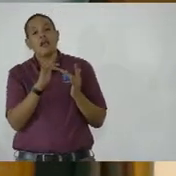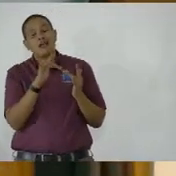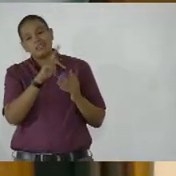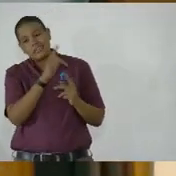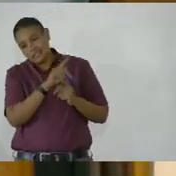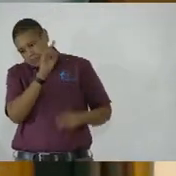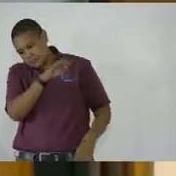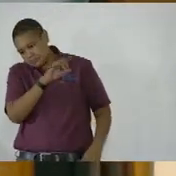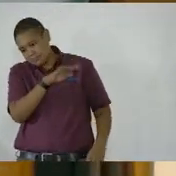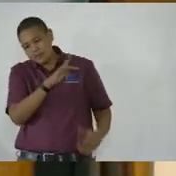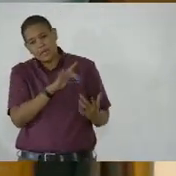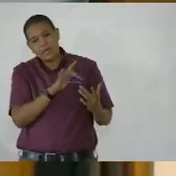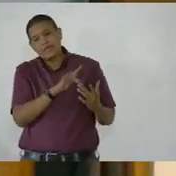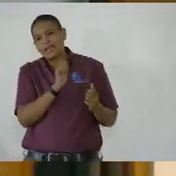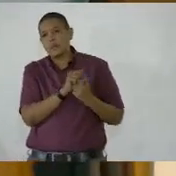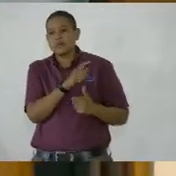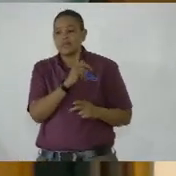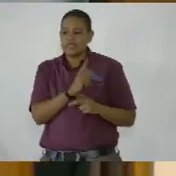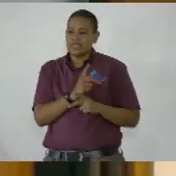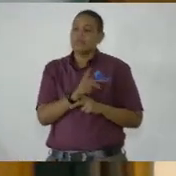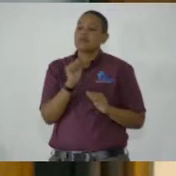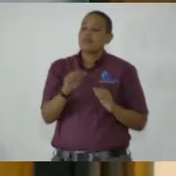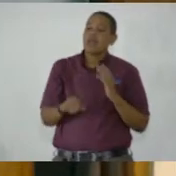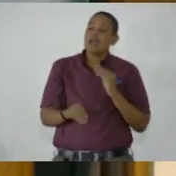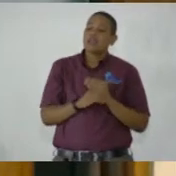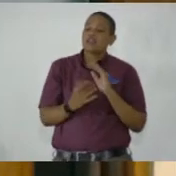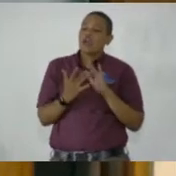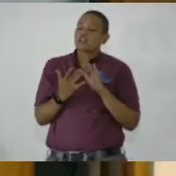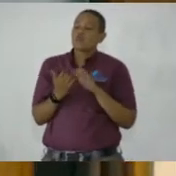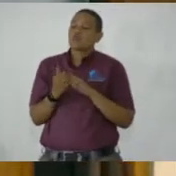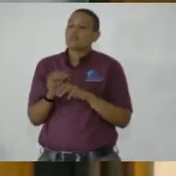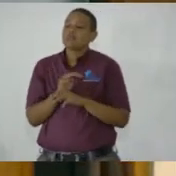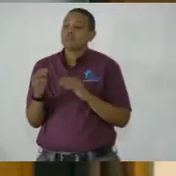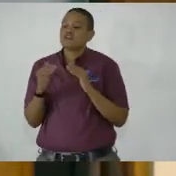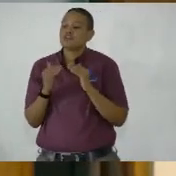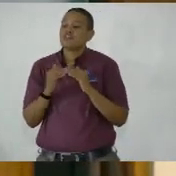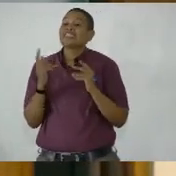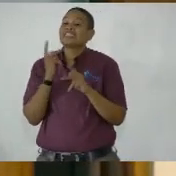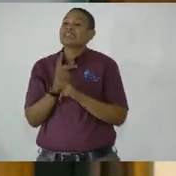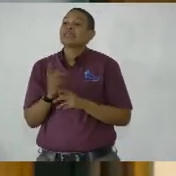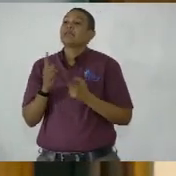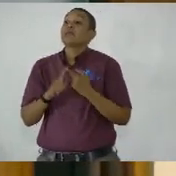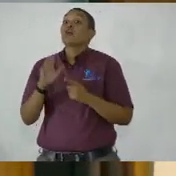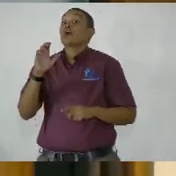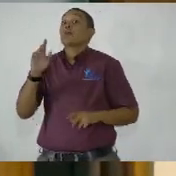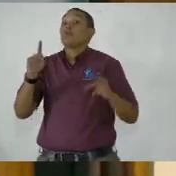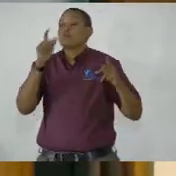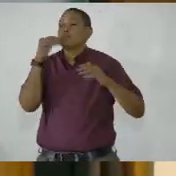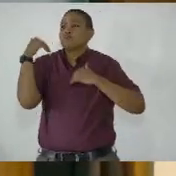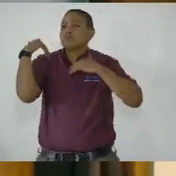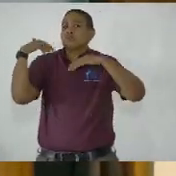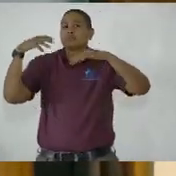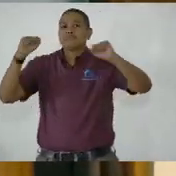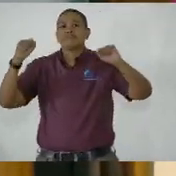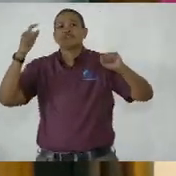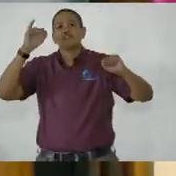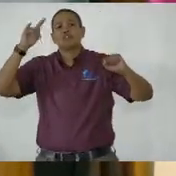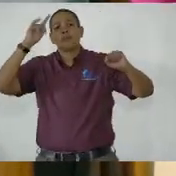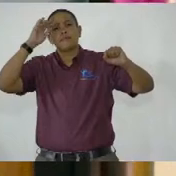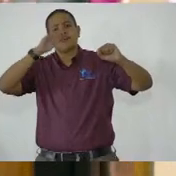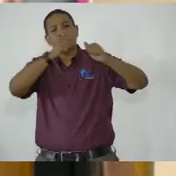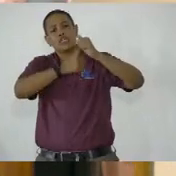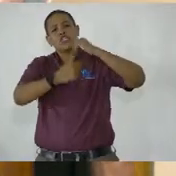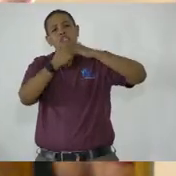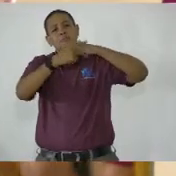constant touch with them, and they can also be in touch with the Ministry and with the custodians in all the parishes.